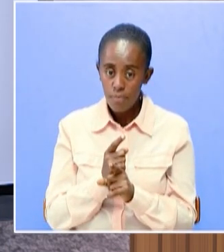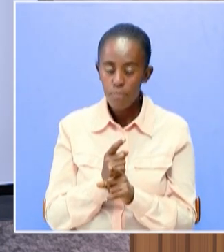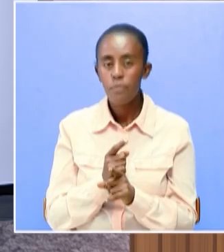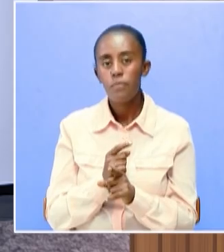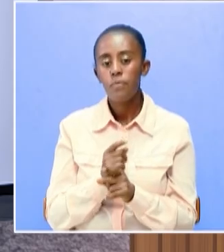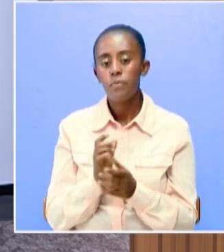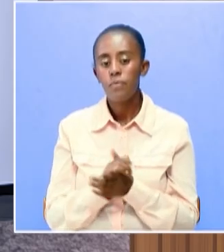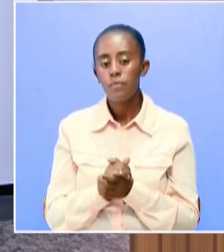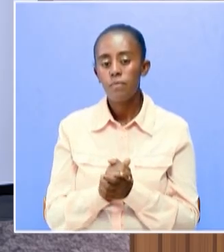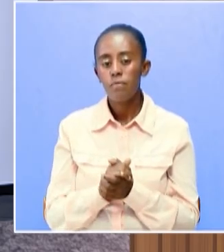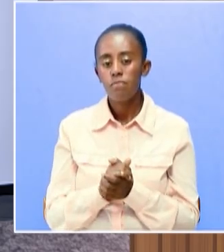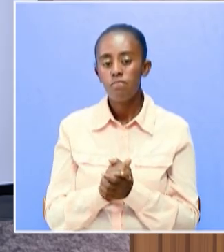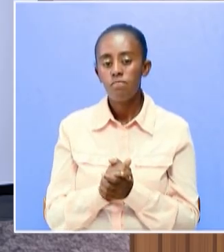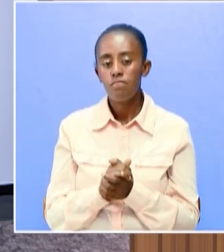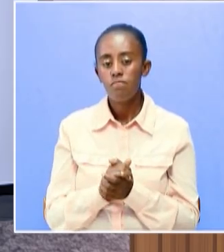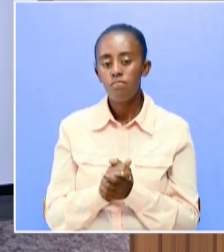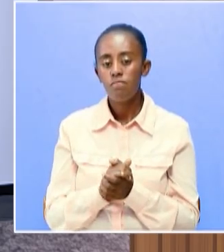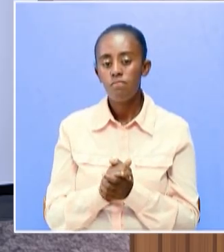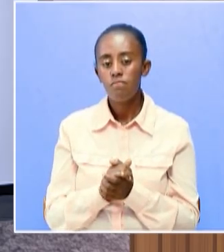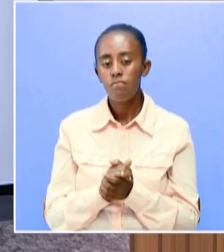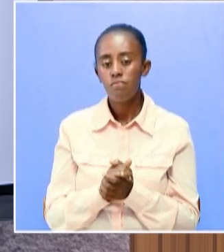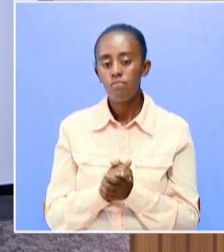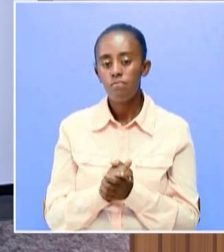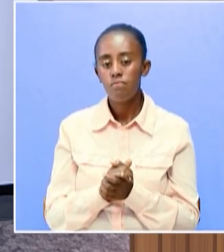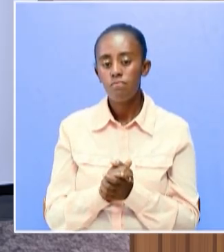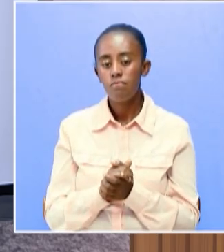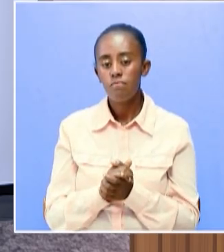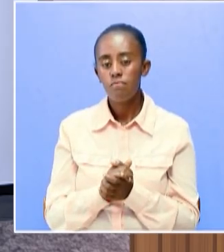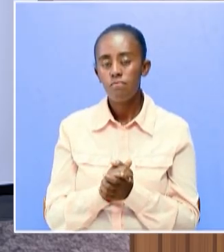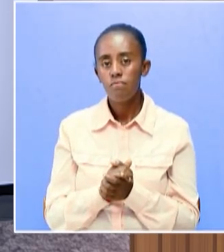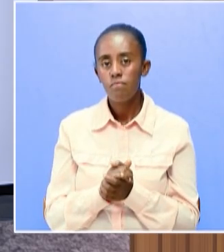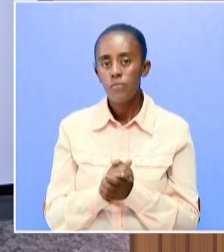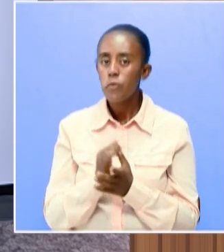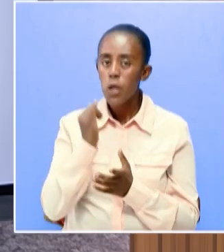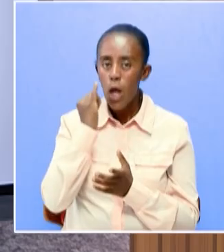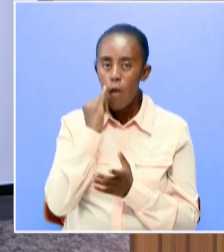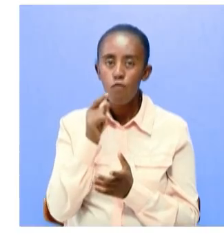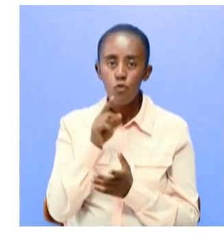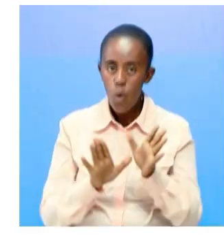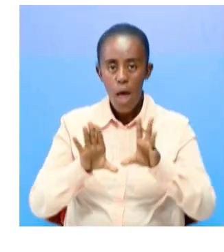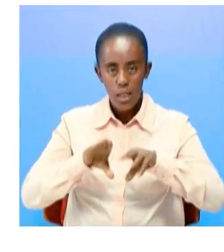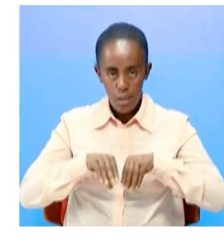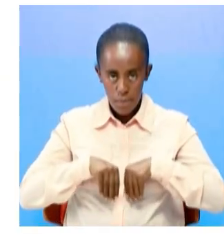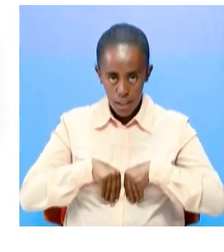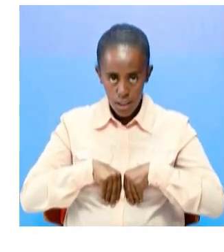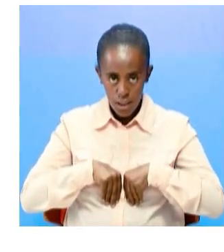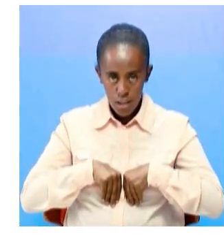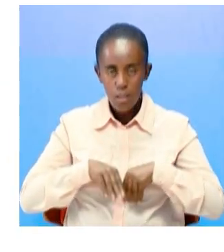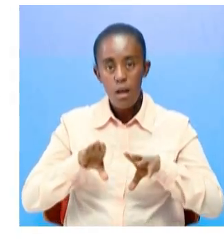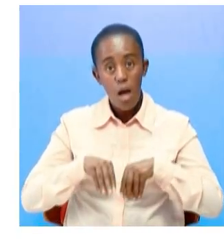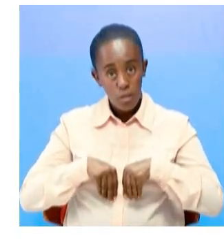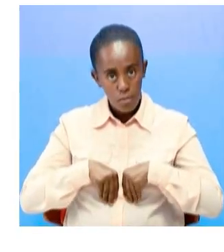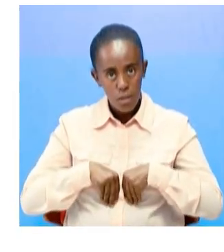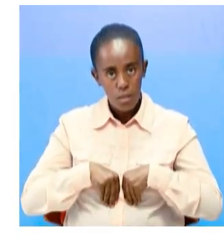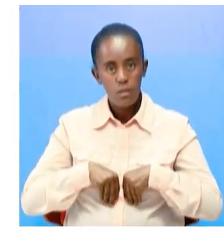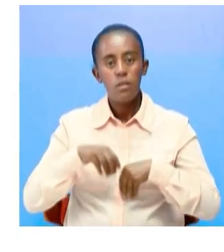here? In this ways, this one is just the ways if you are ready, if you are